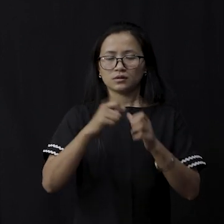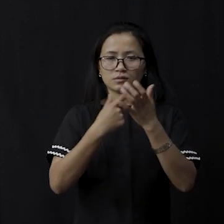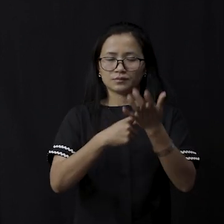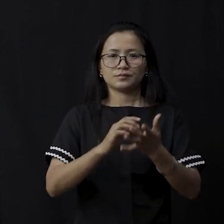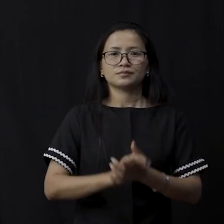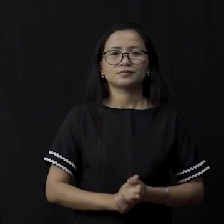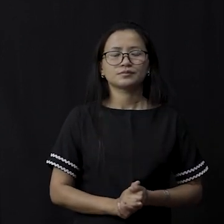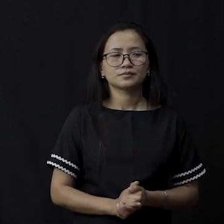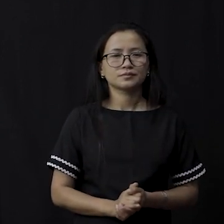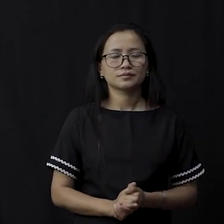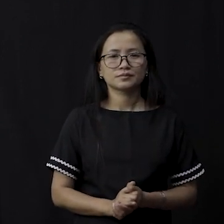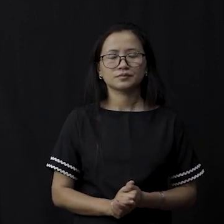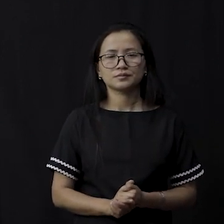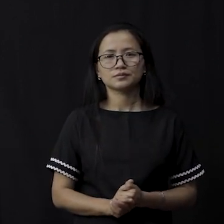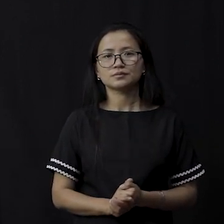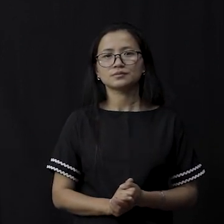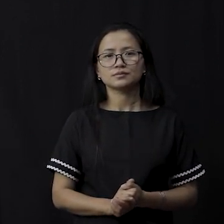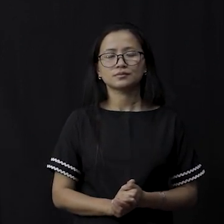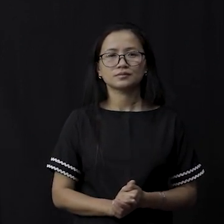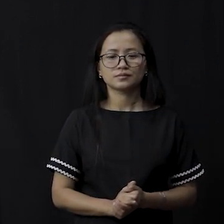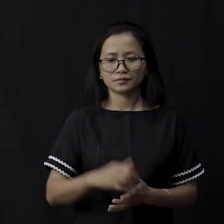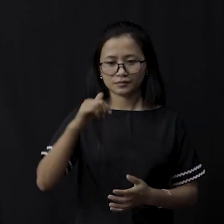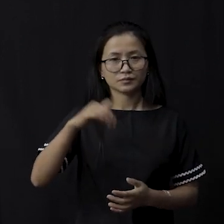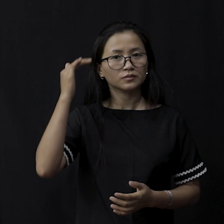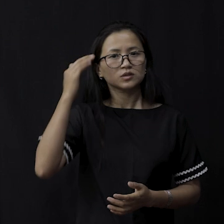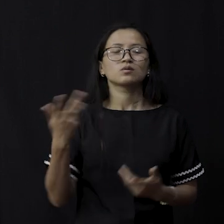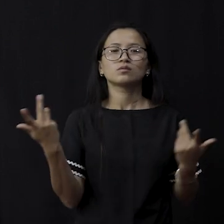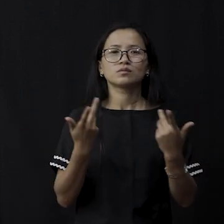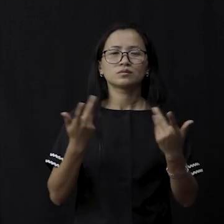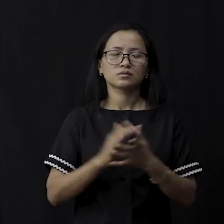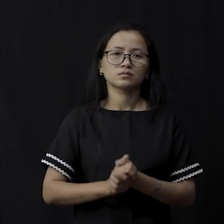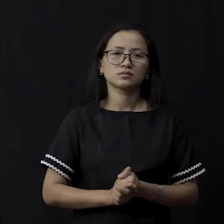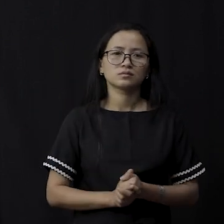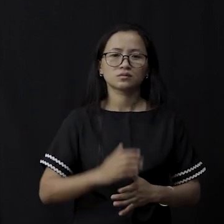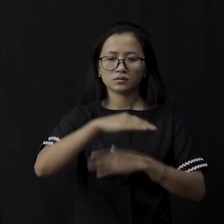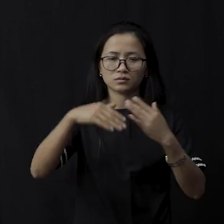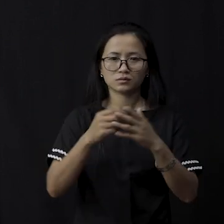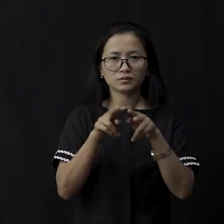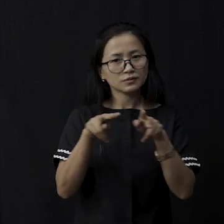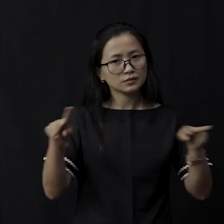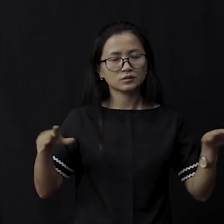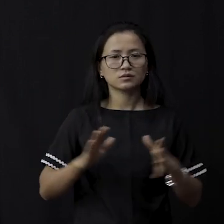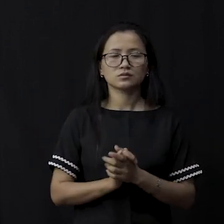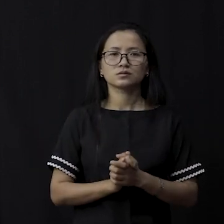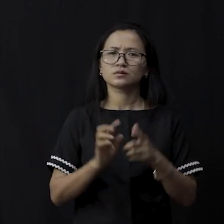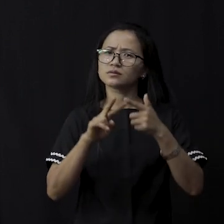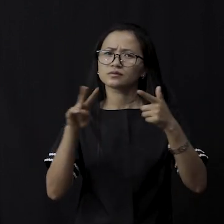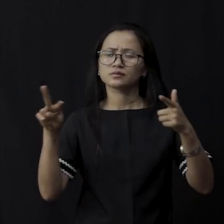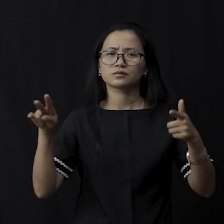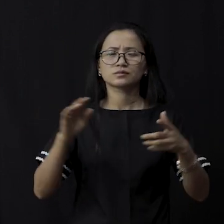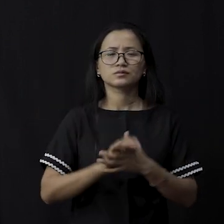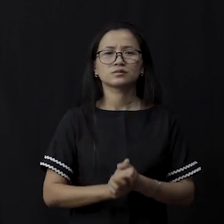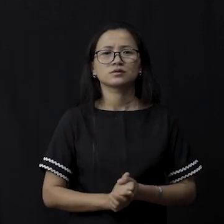carbohydrates are here. So now you know what carbohydrates are. If you eat all these different types of food, okay, if you eat all